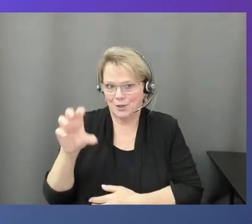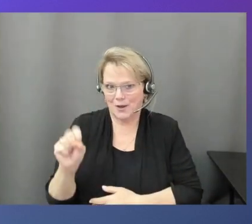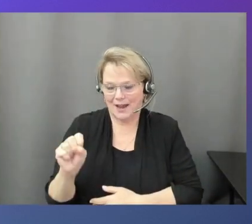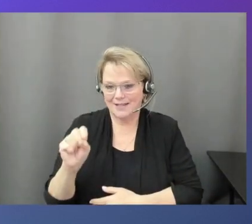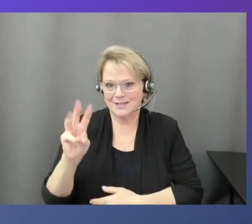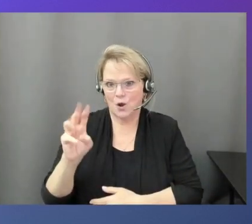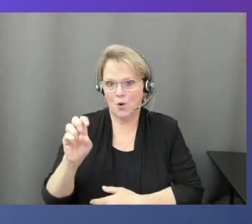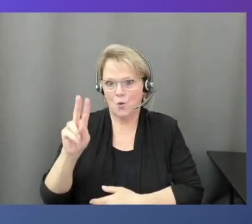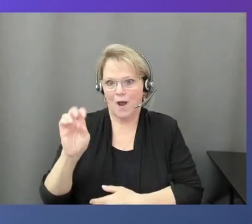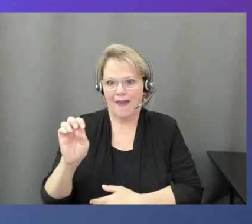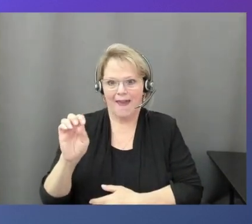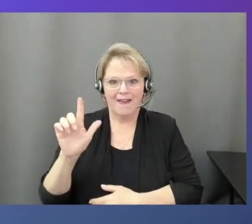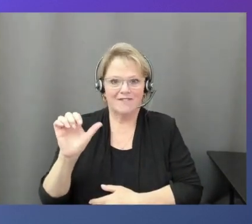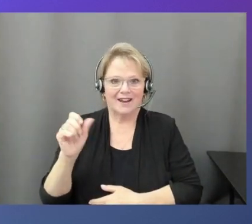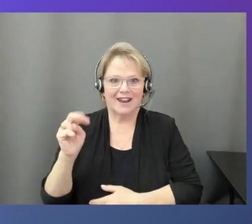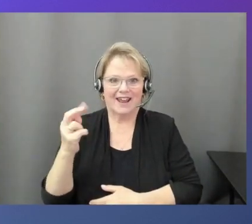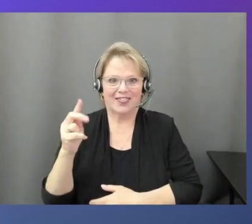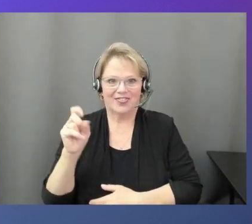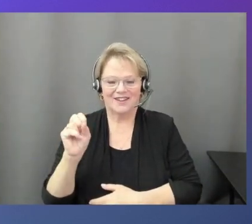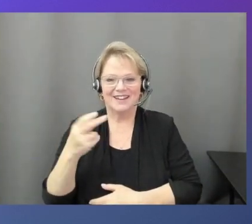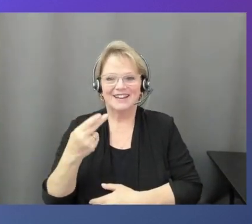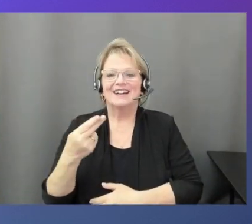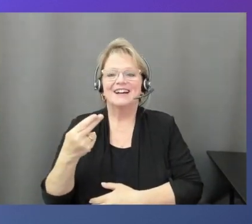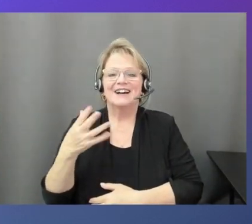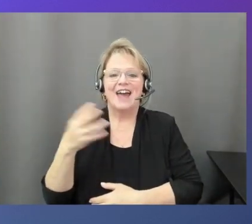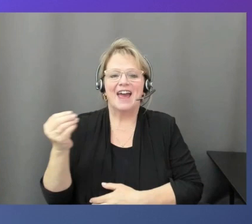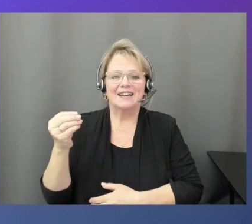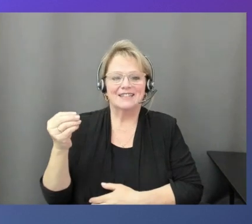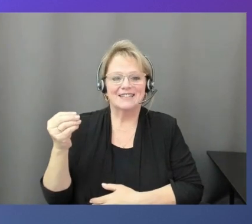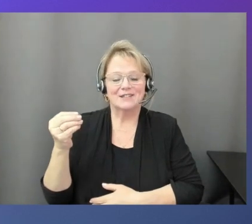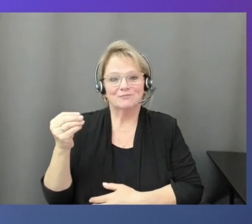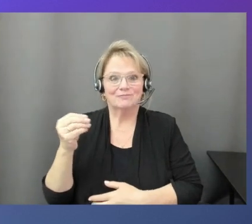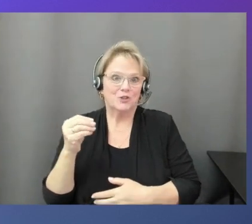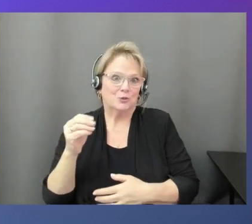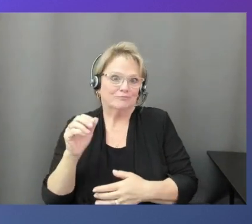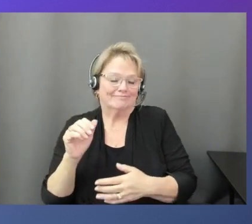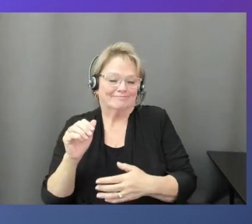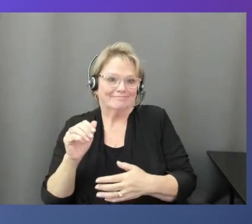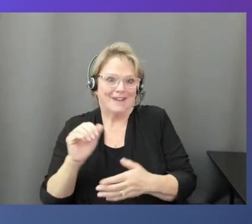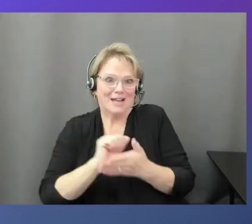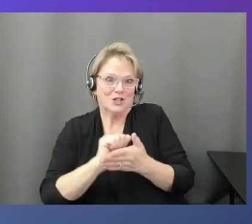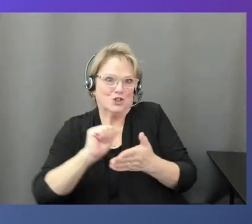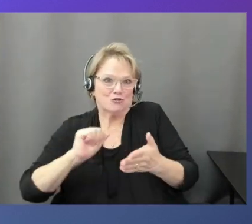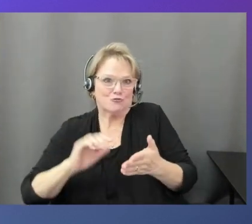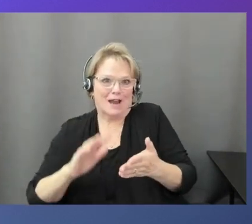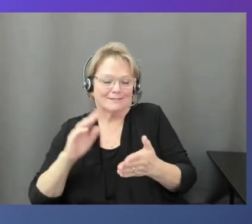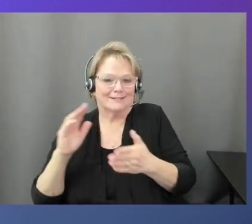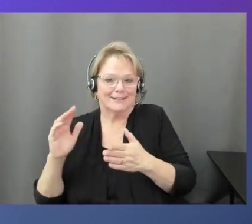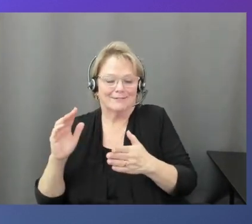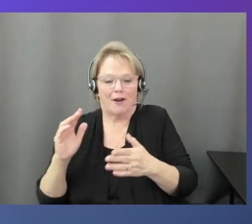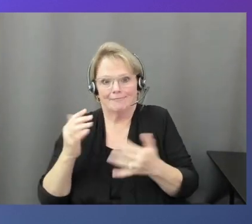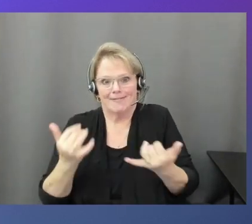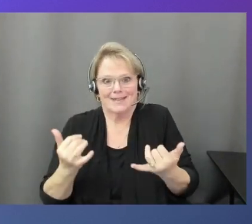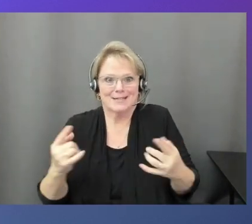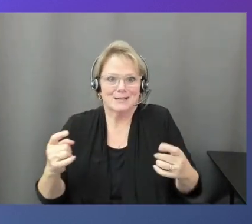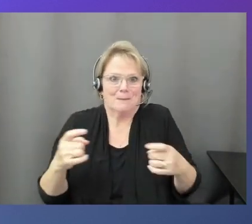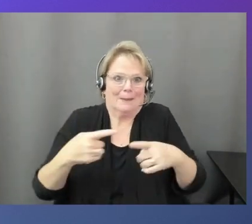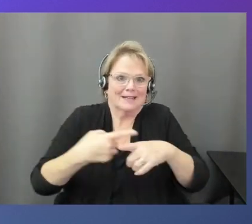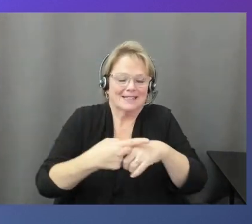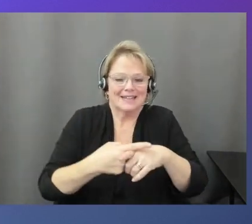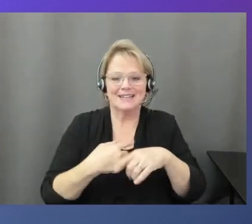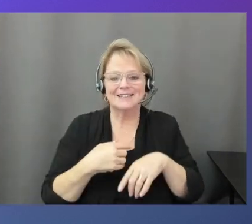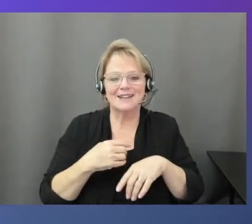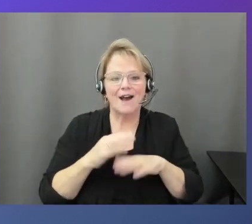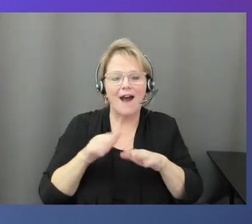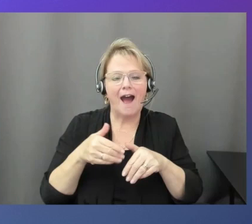cloud, abstracting away the complexities of mobile networks so you don't have to. And today we're going to talk about how we work backwards from customer requirements